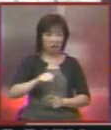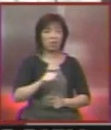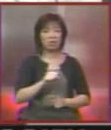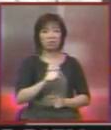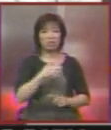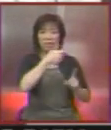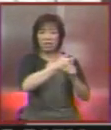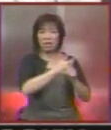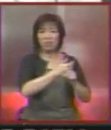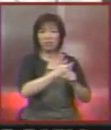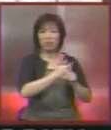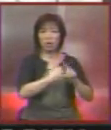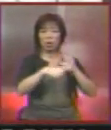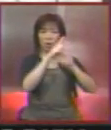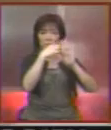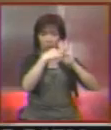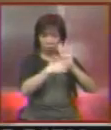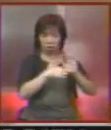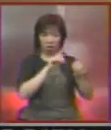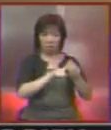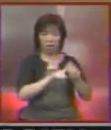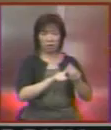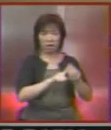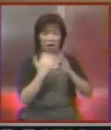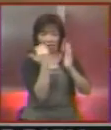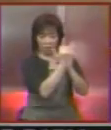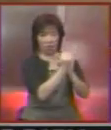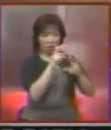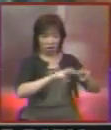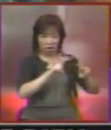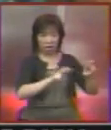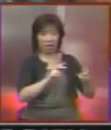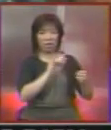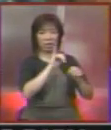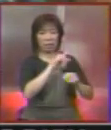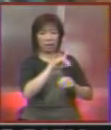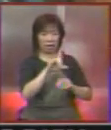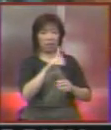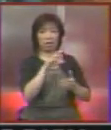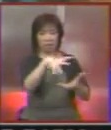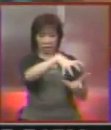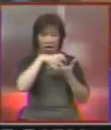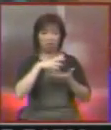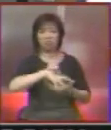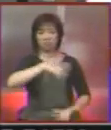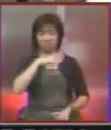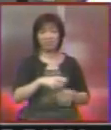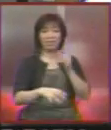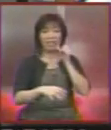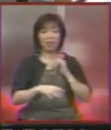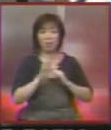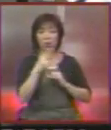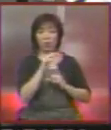be allowed on ill-gotten wealth. Sinundan ito ng daing ng depensa. Kinontra kasi kahapon ni Senator Judge Cheese Escudero ang